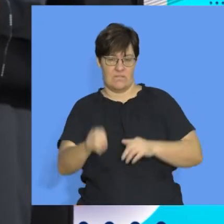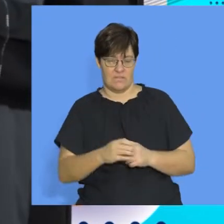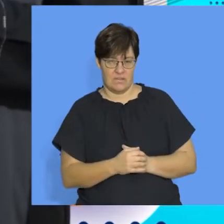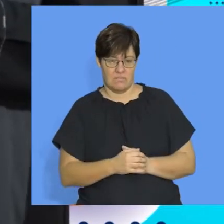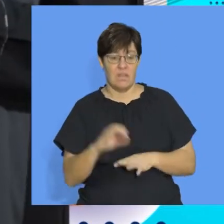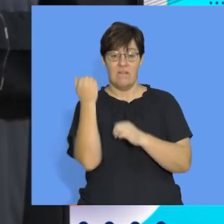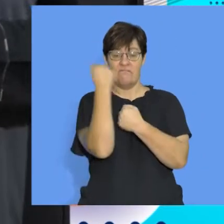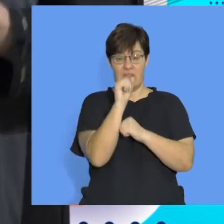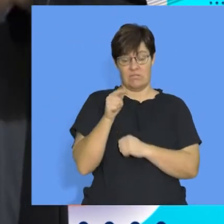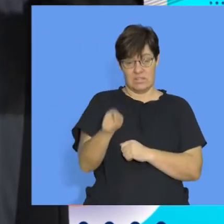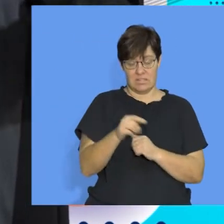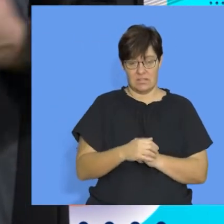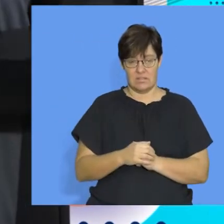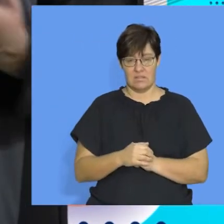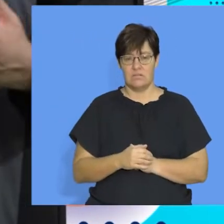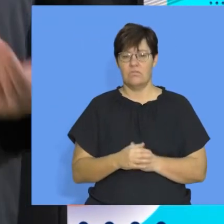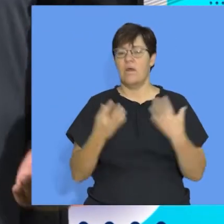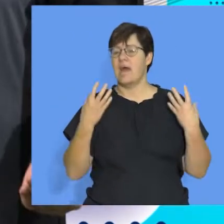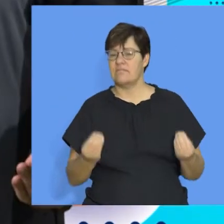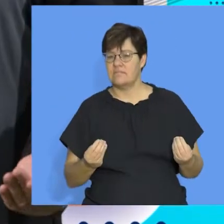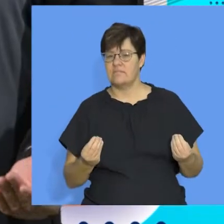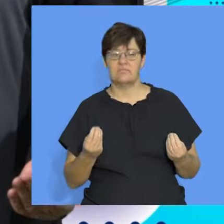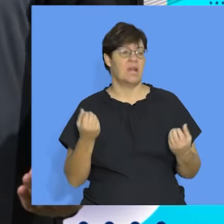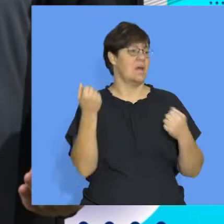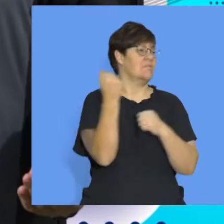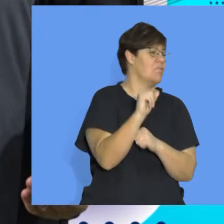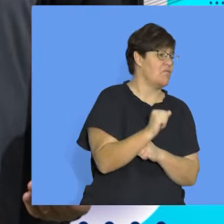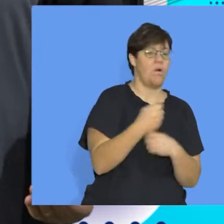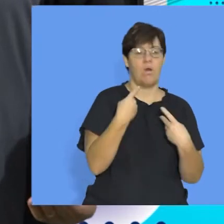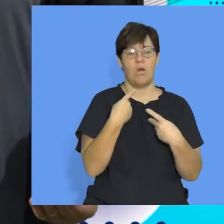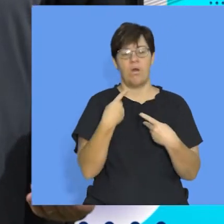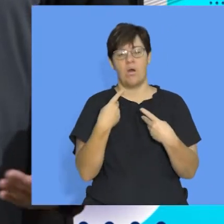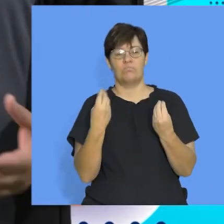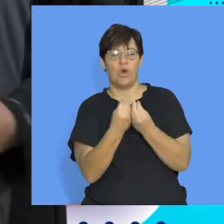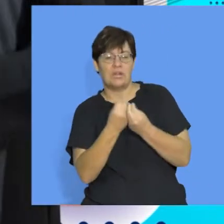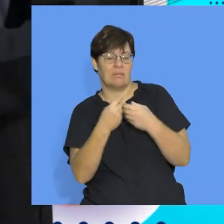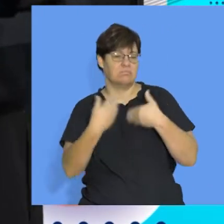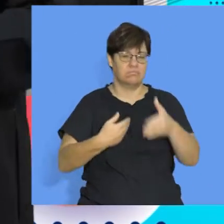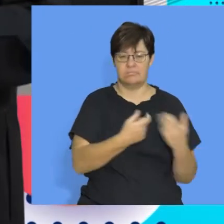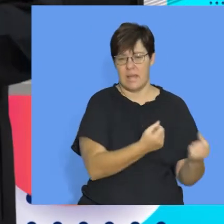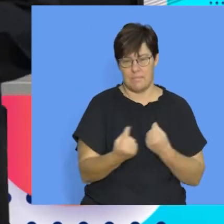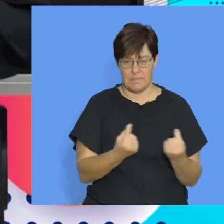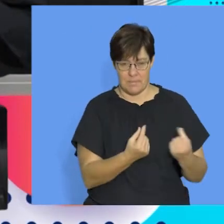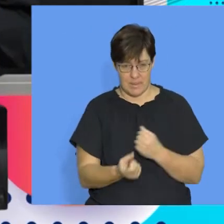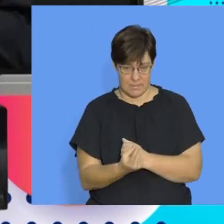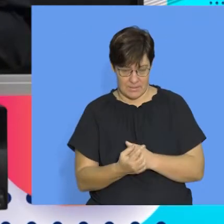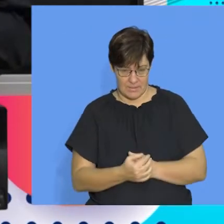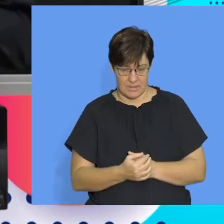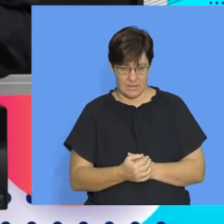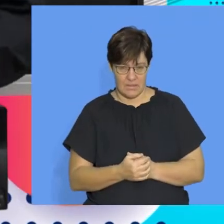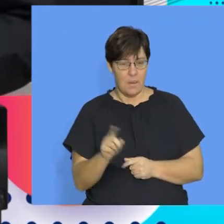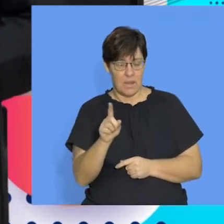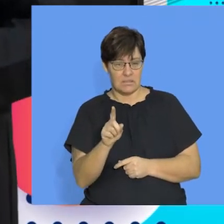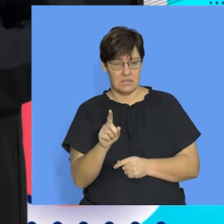factory, you've got the manufacturing of the product going on, right? But you have to pay for